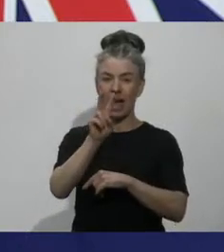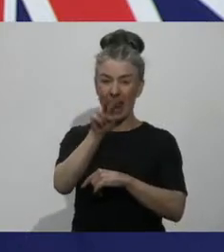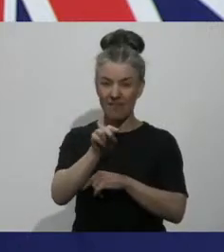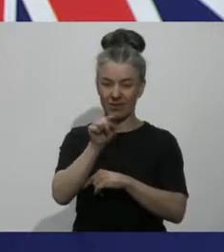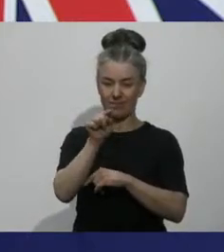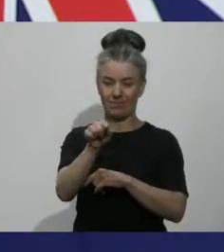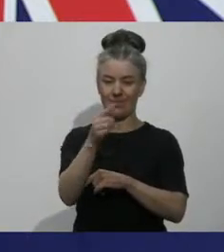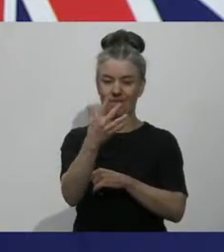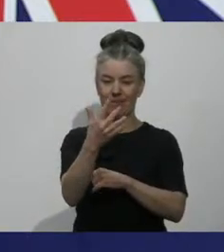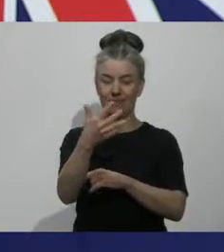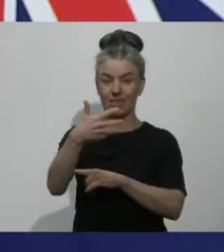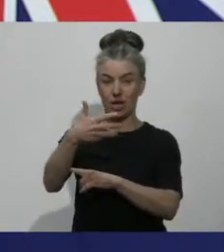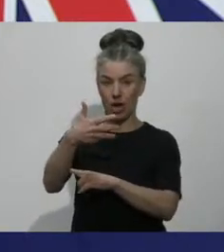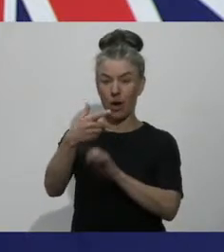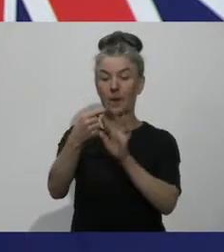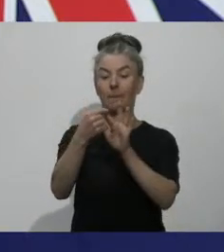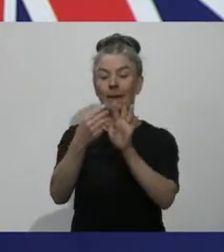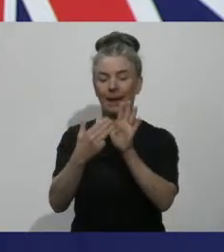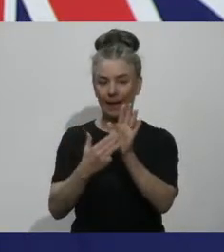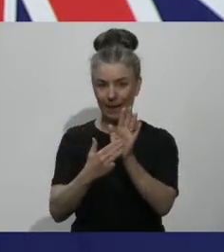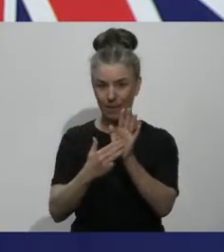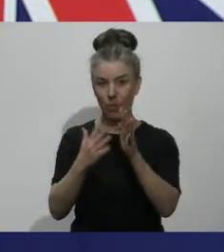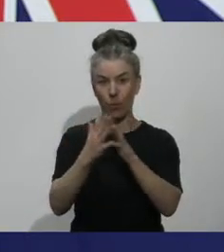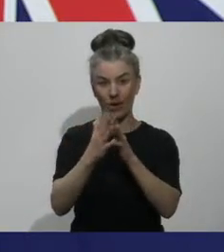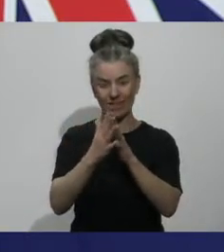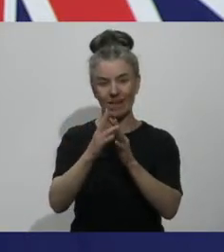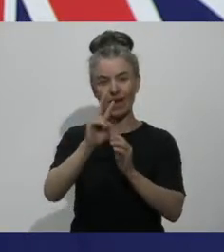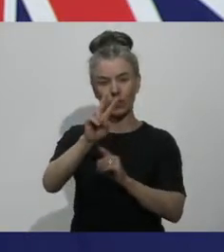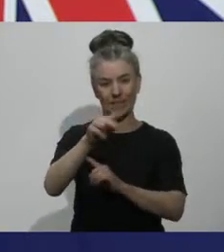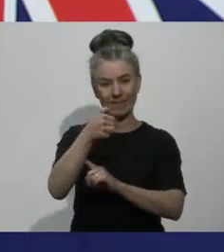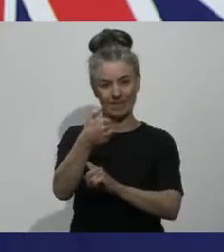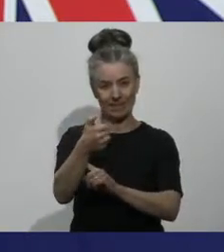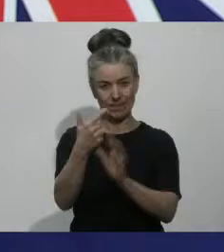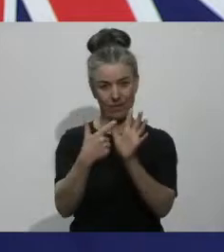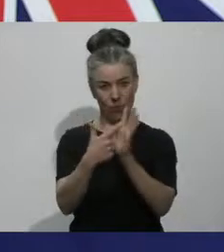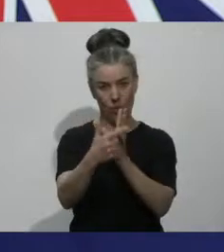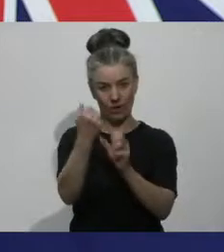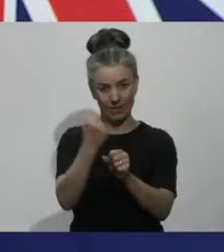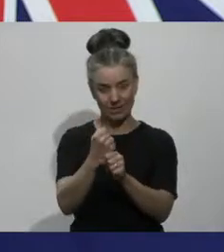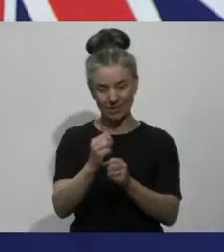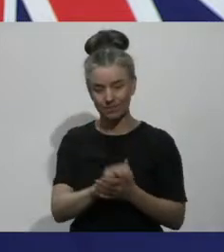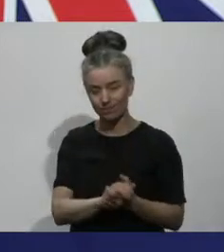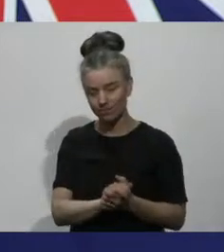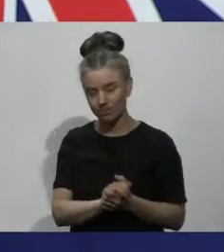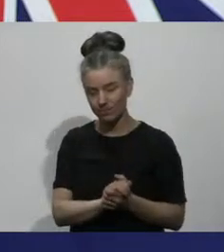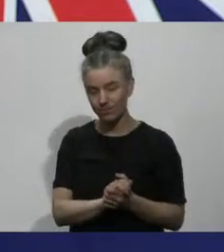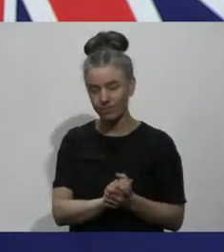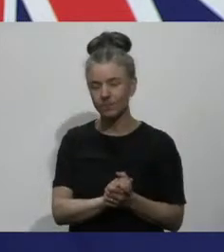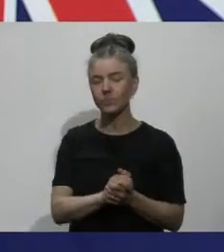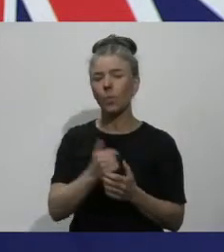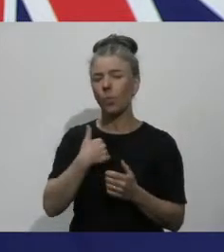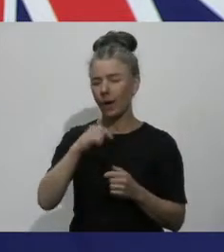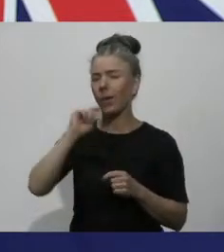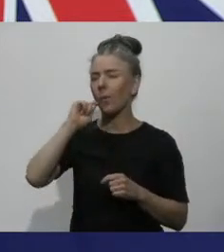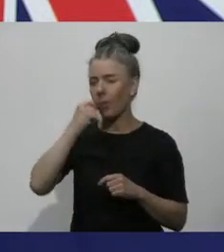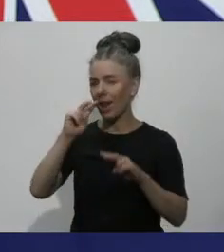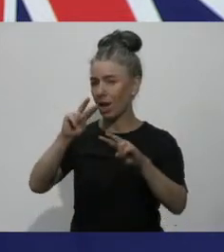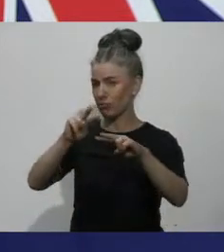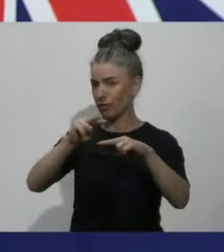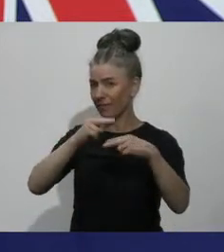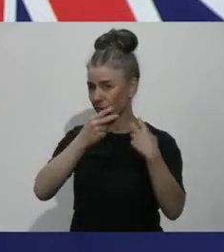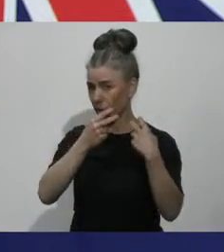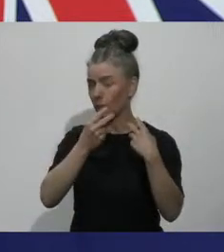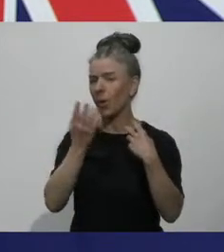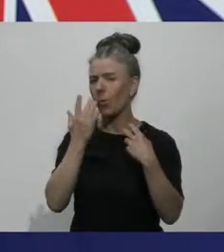on Wednesday the 26th of August. We will, however, review these settings on